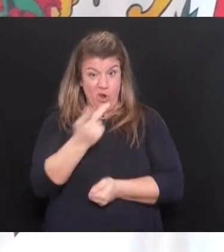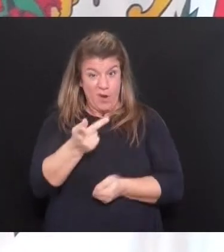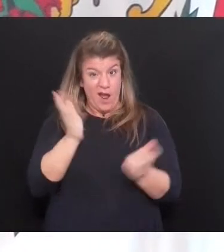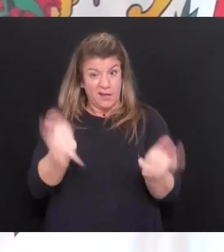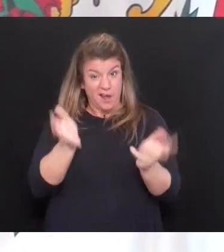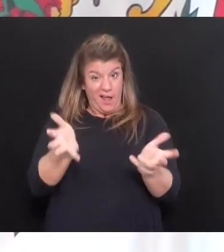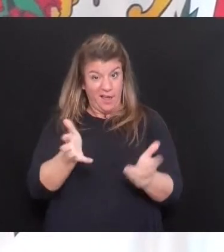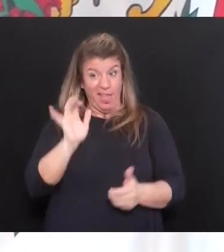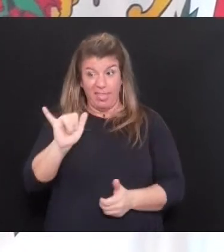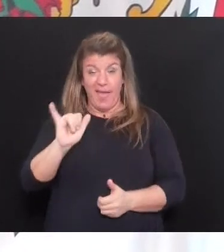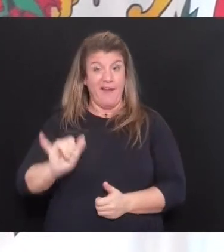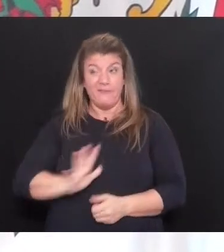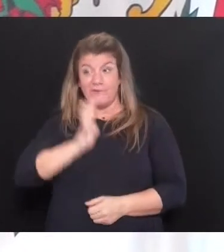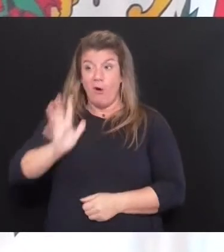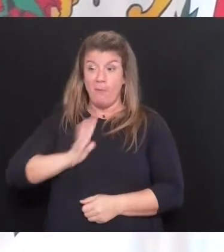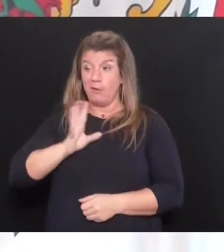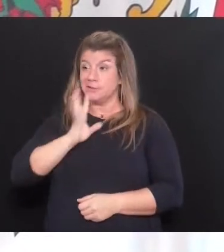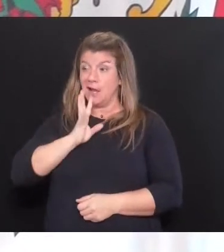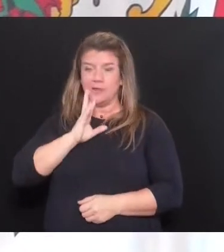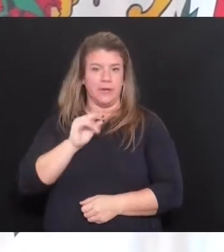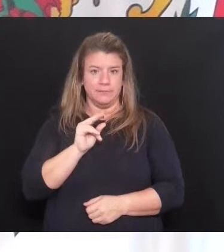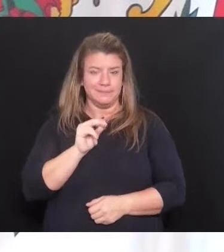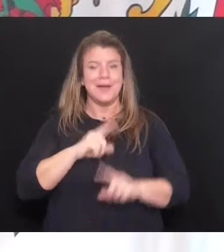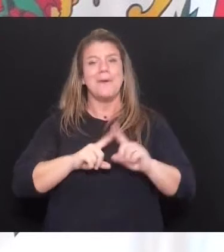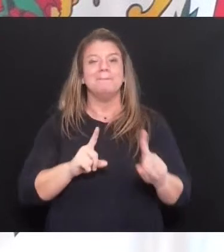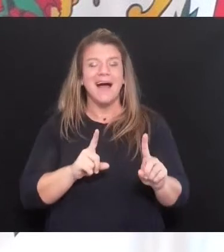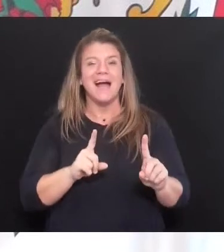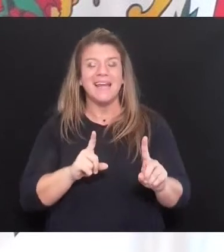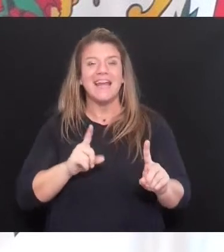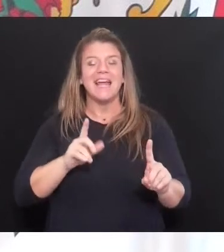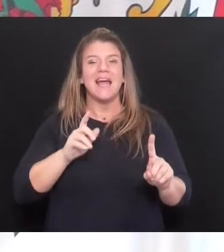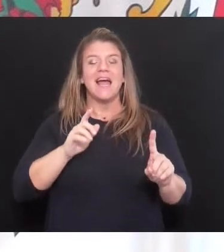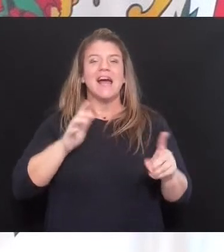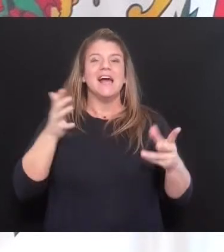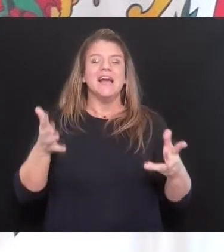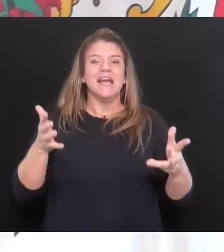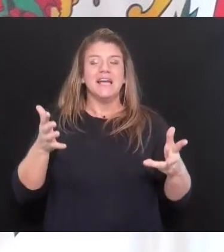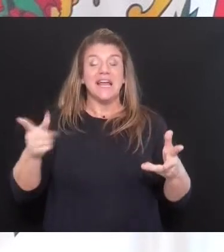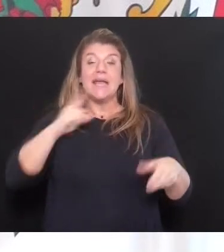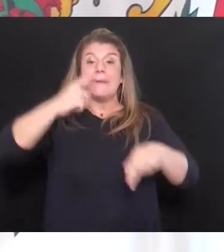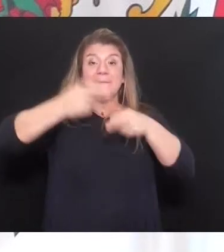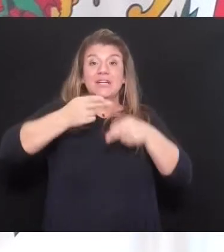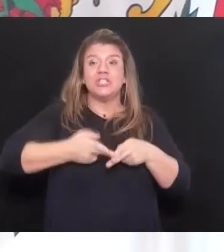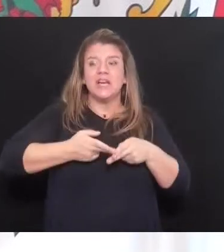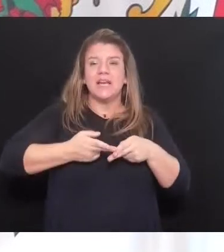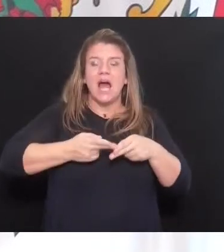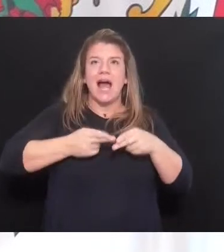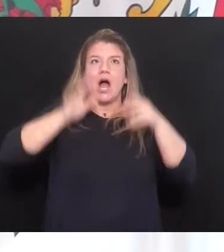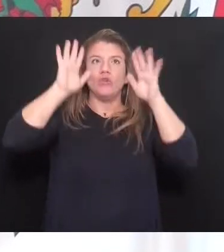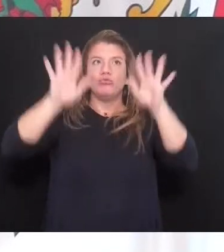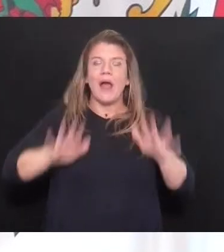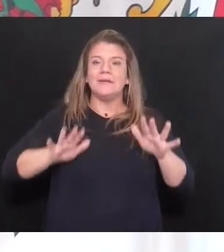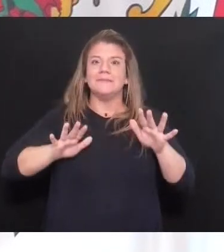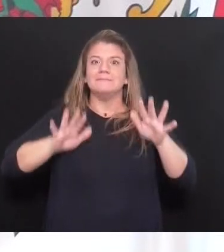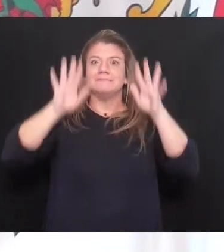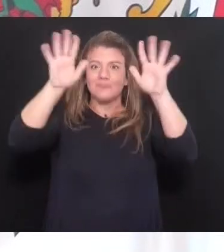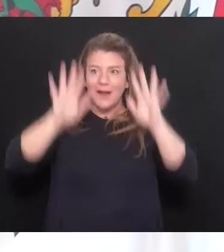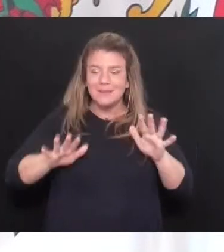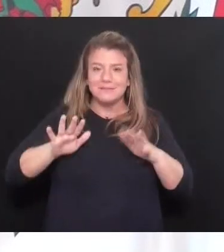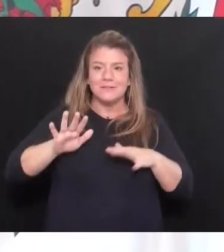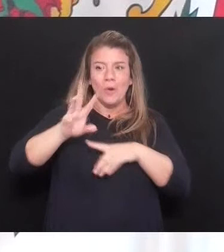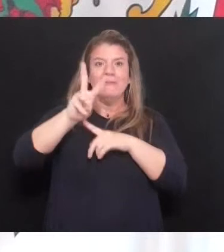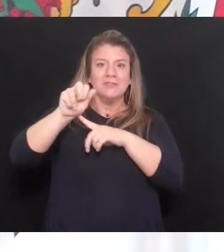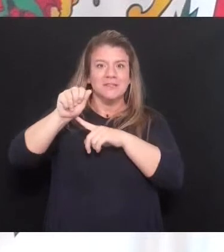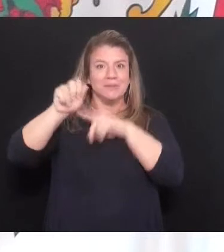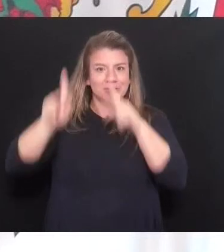that. But nevertheless, let me say this. He mentioned a great West